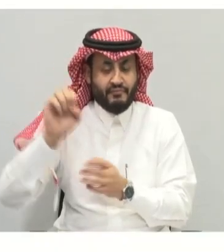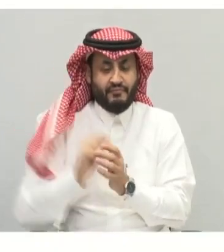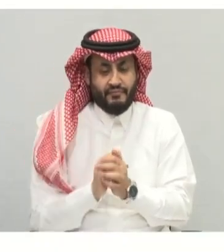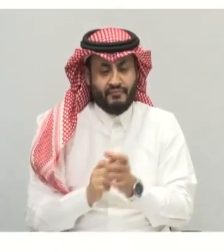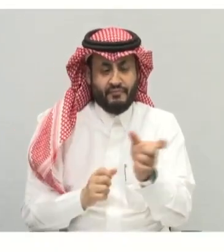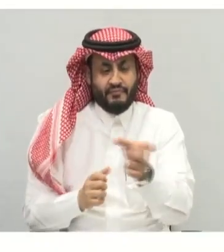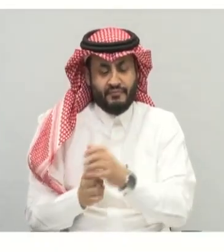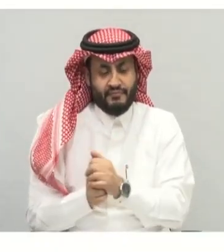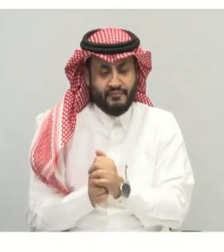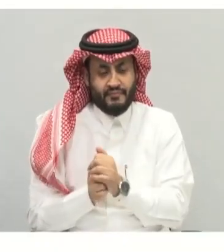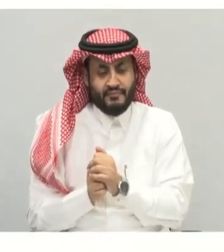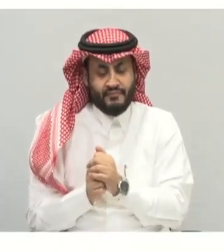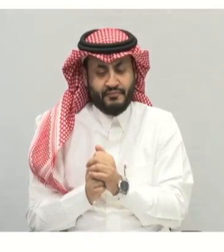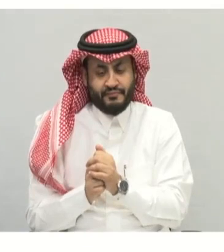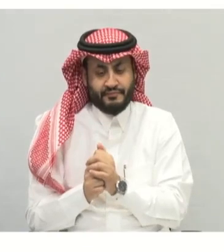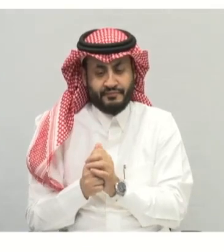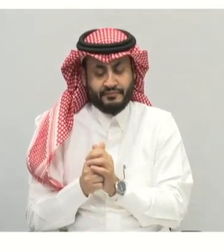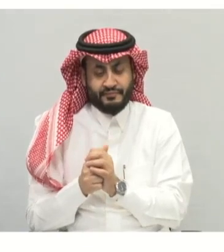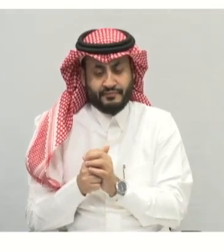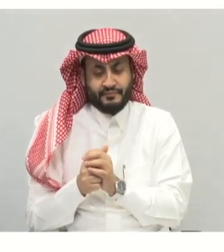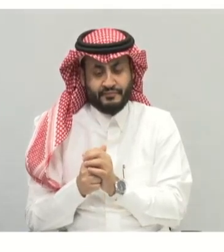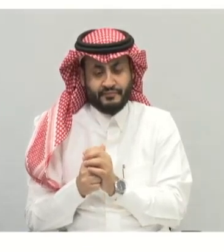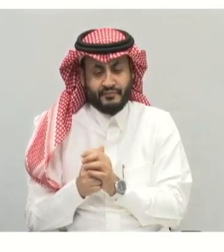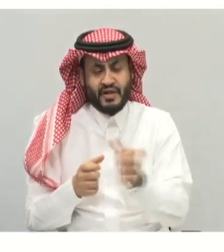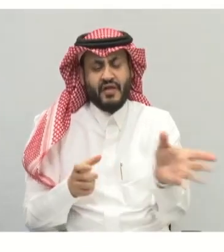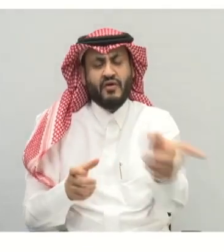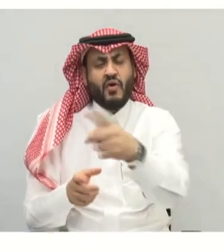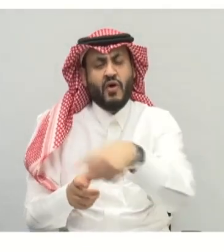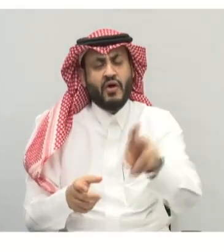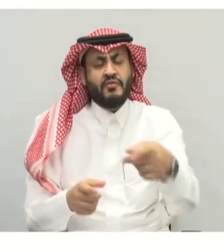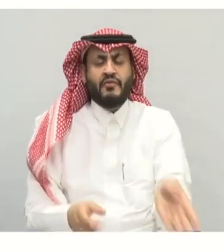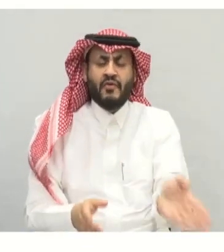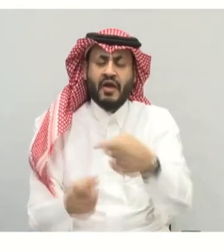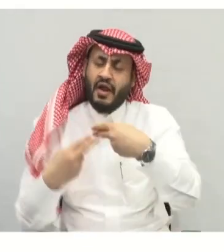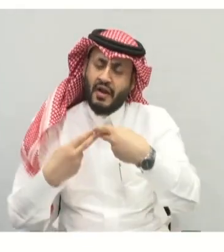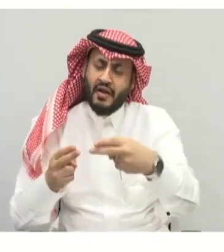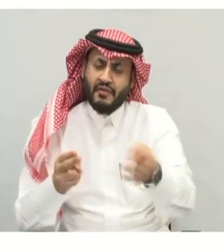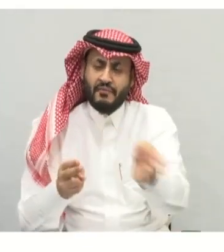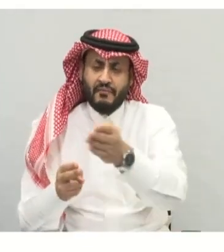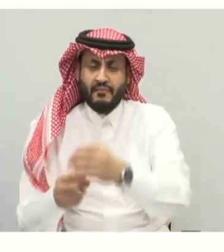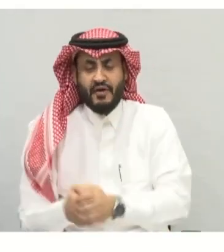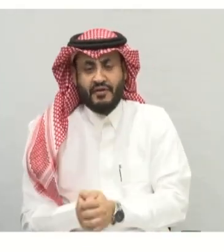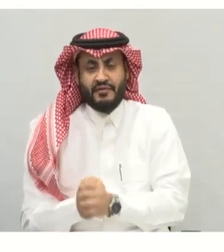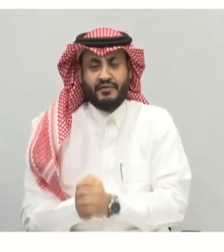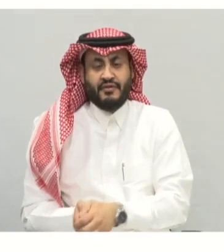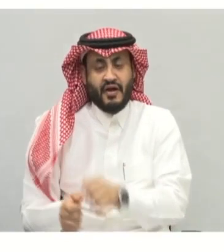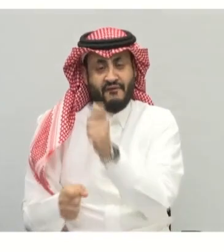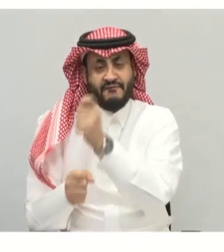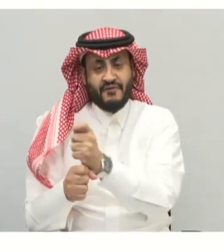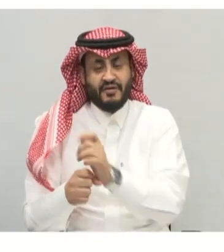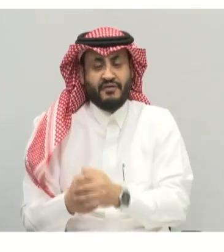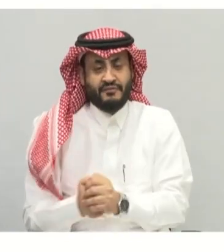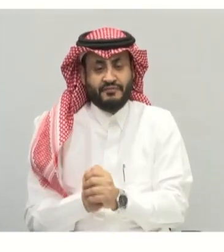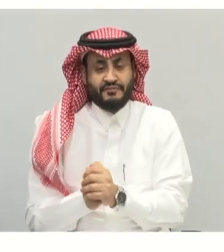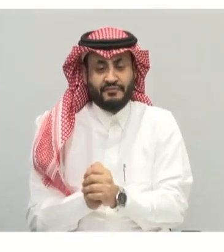a forward manage offer choose decide promise reviews expect and forget to remember